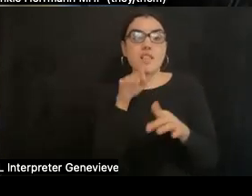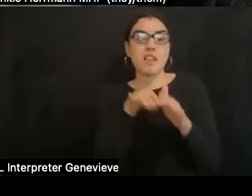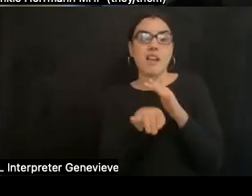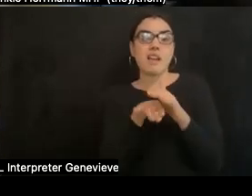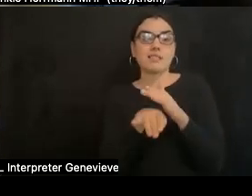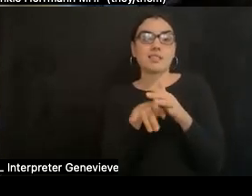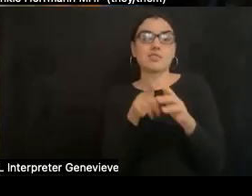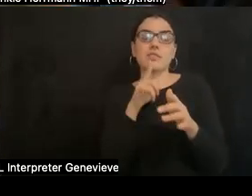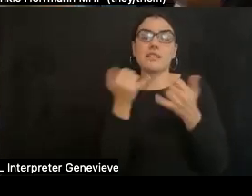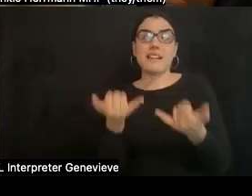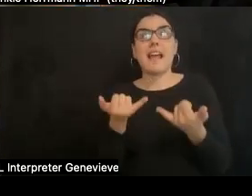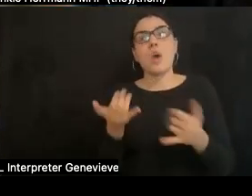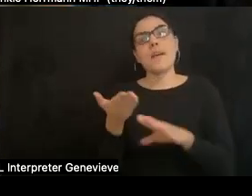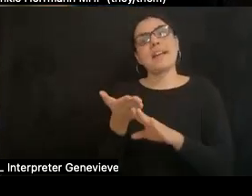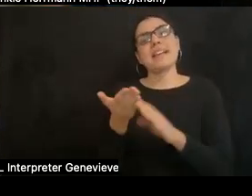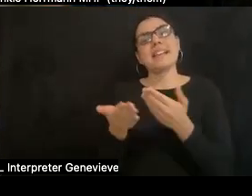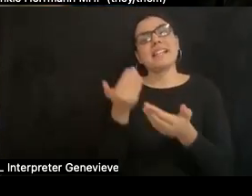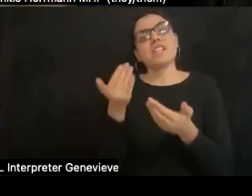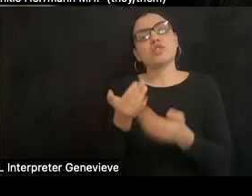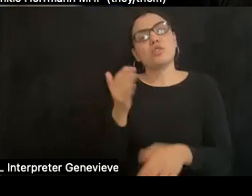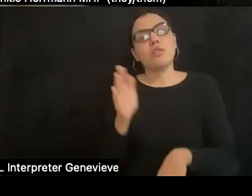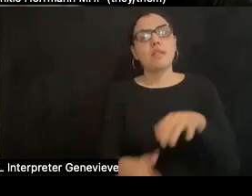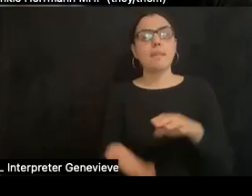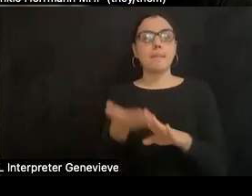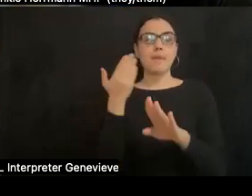is easier for those core services.